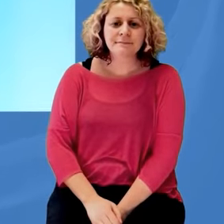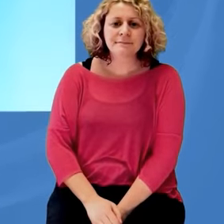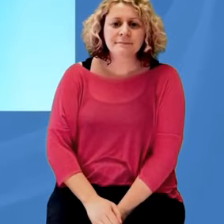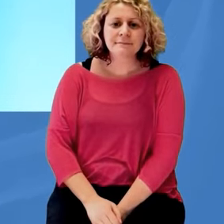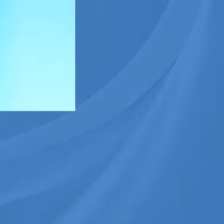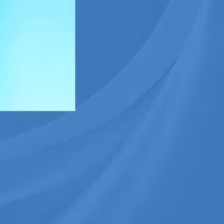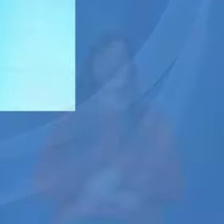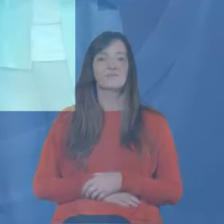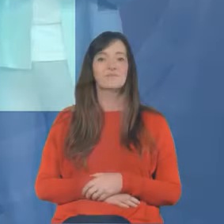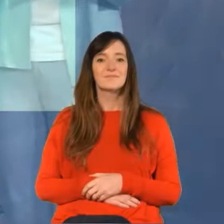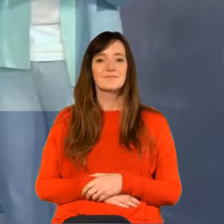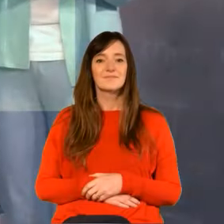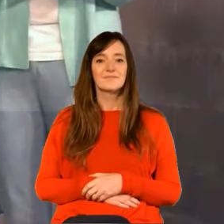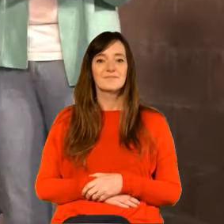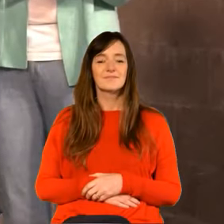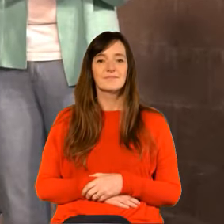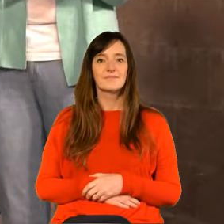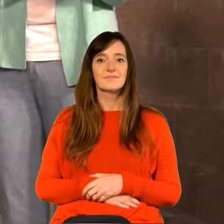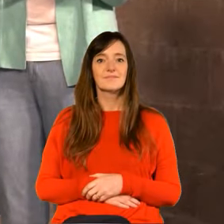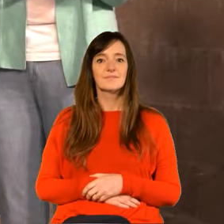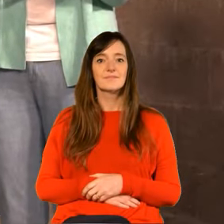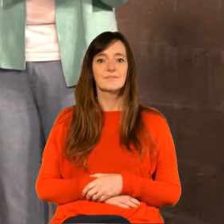Amen.